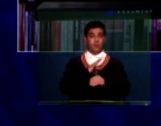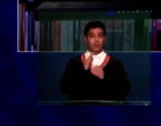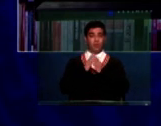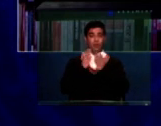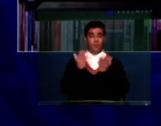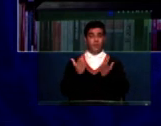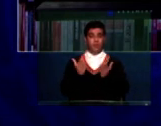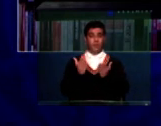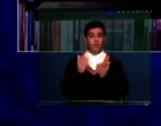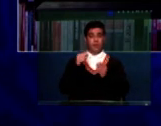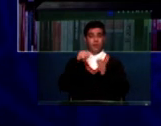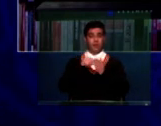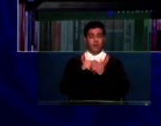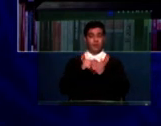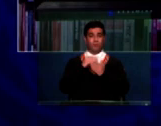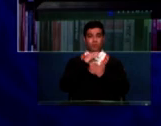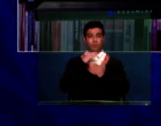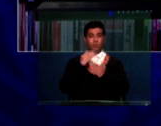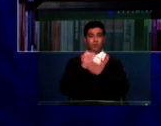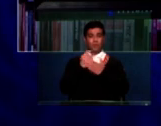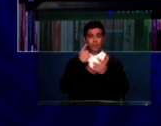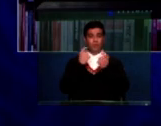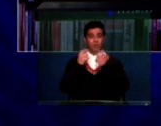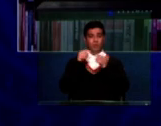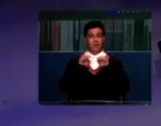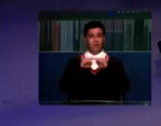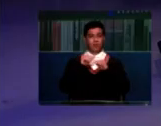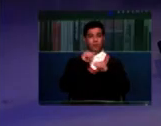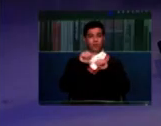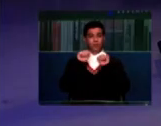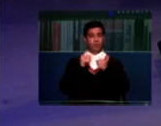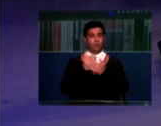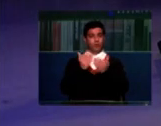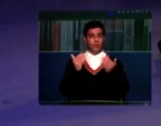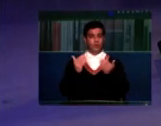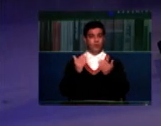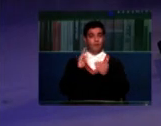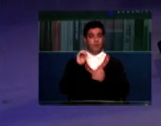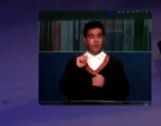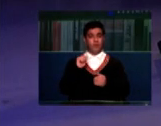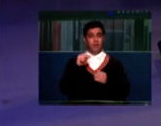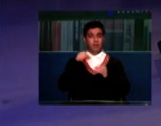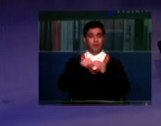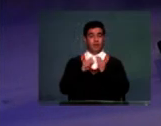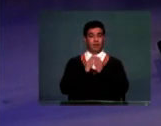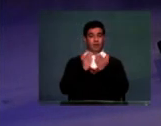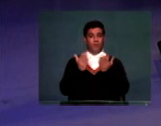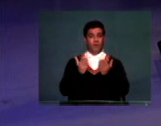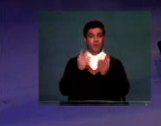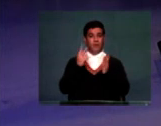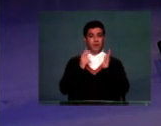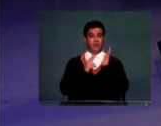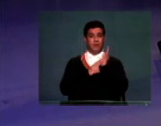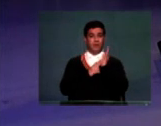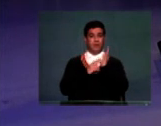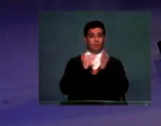kitobimizdagi ba'zi bir reaksiyalarni mana shu usulda tenglashtirib ko'rishingiz mumkin va kitobimizdagi